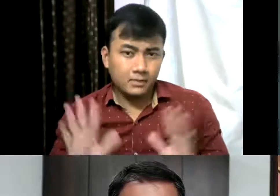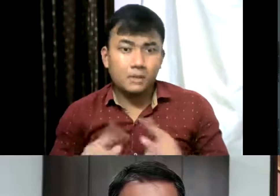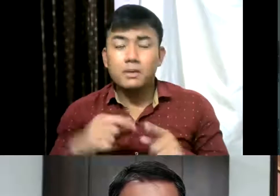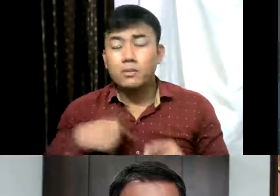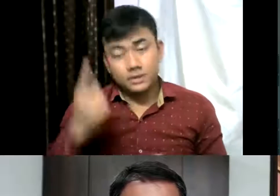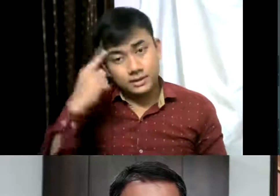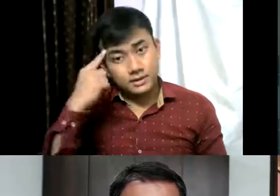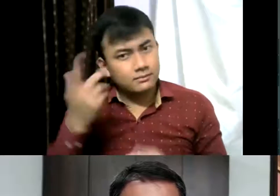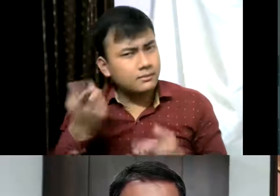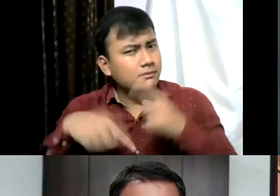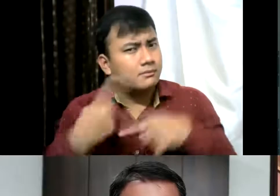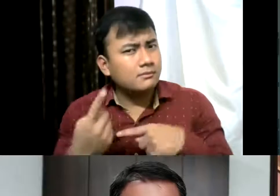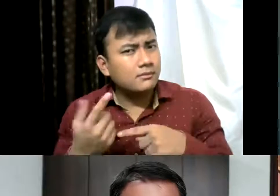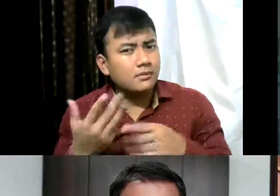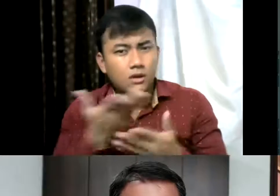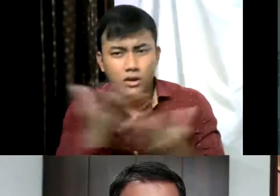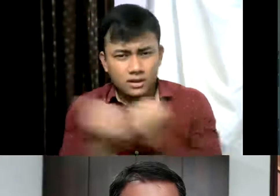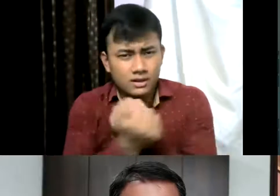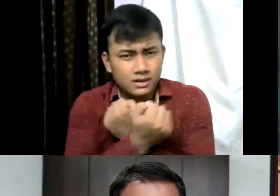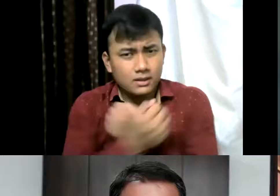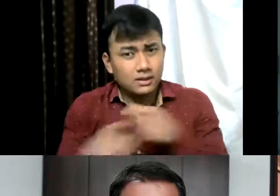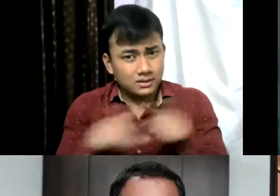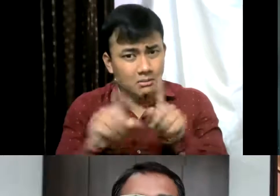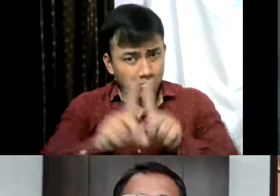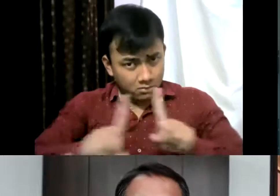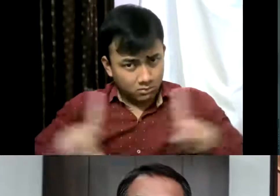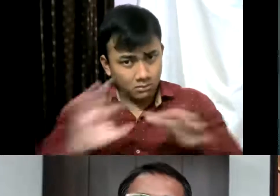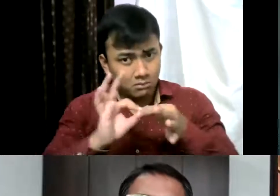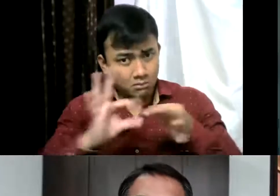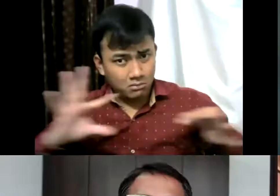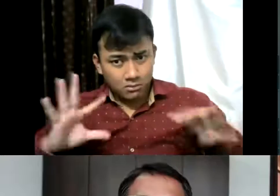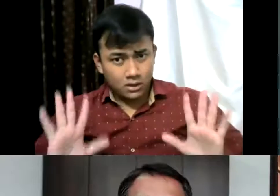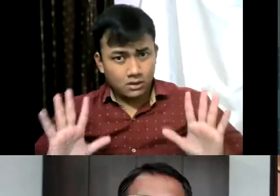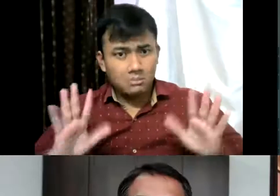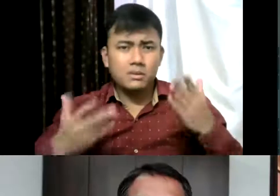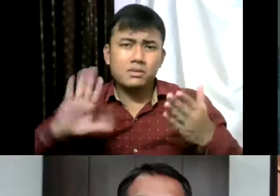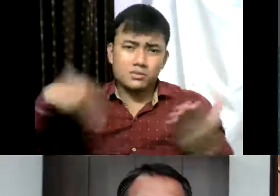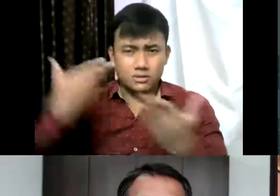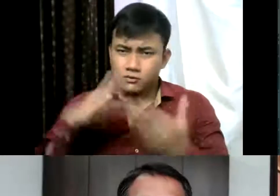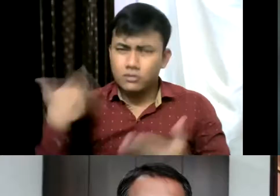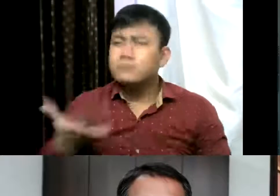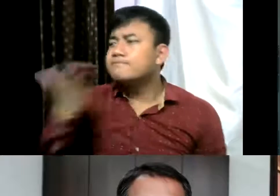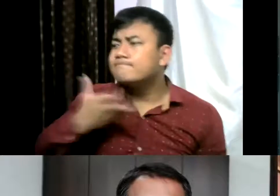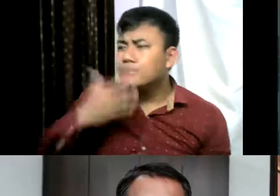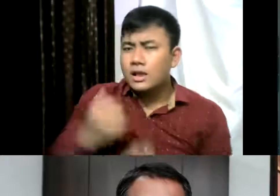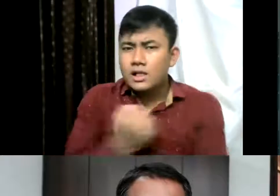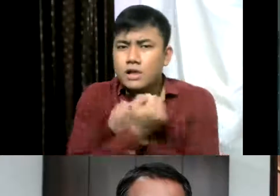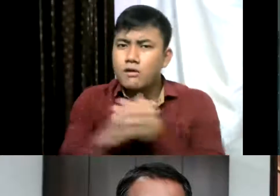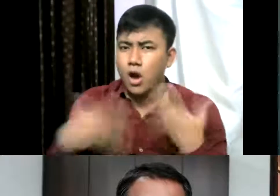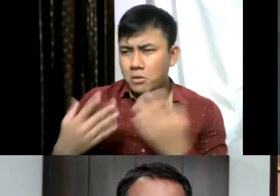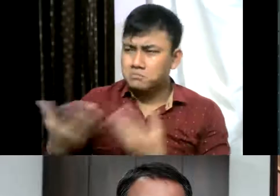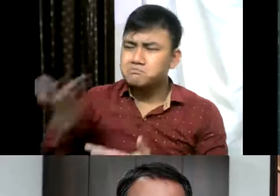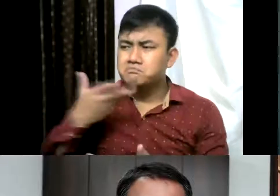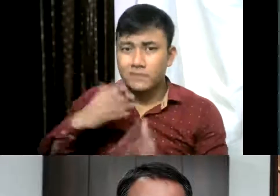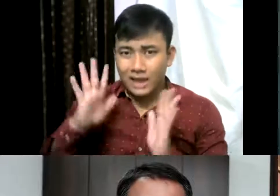about that love has always been social distance. We have been taught to love particular kind of people. So every time I'm teaching sexuality